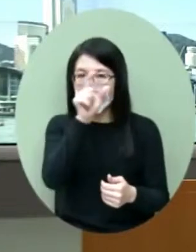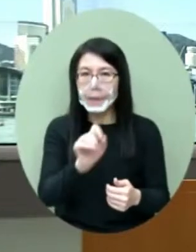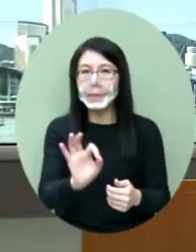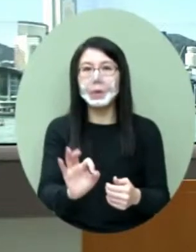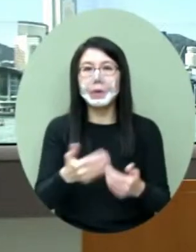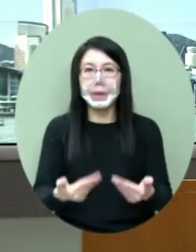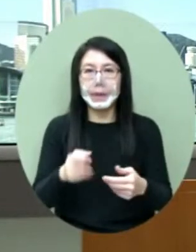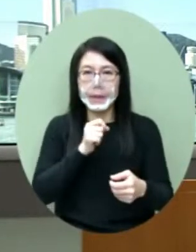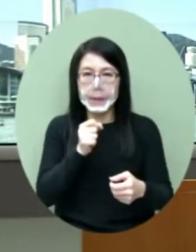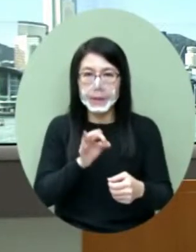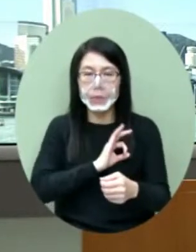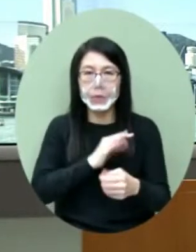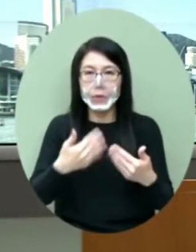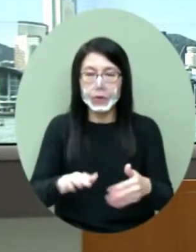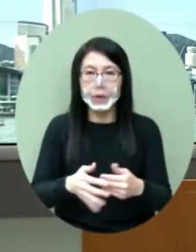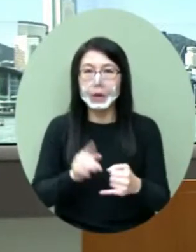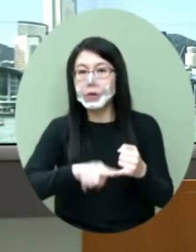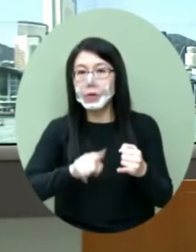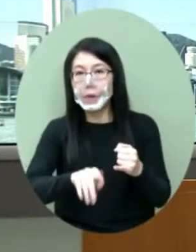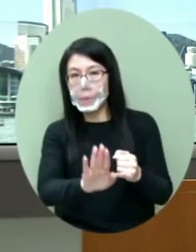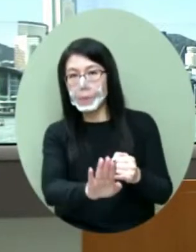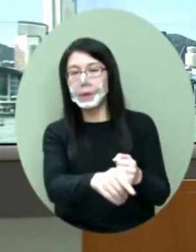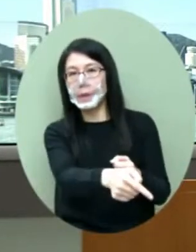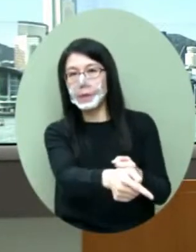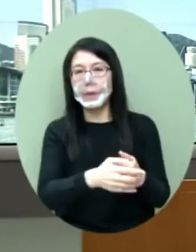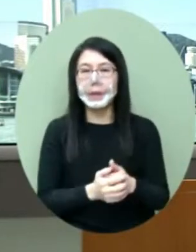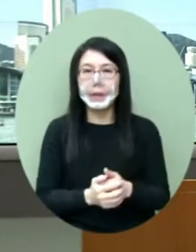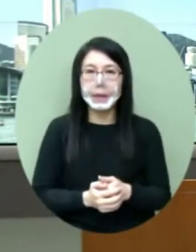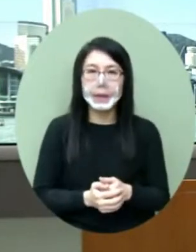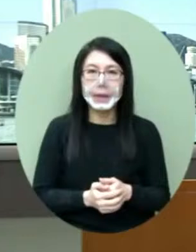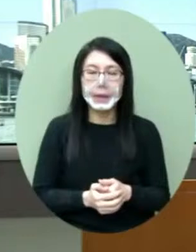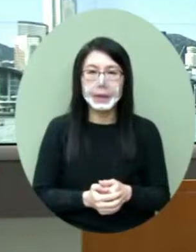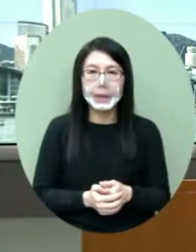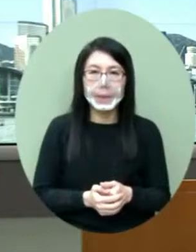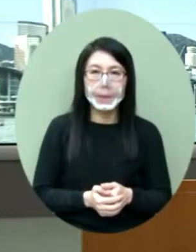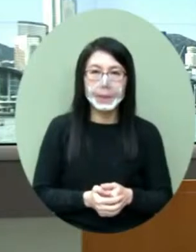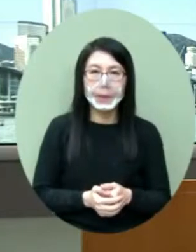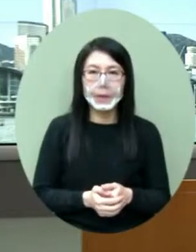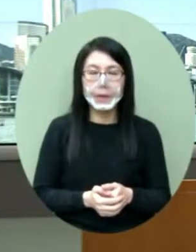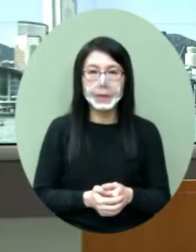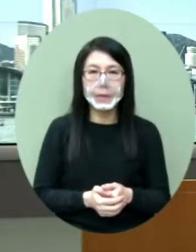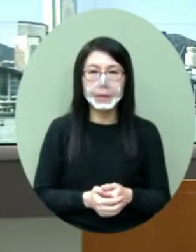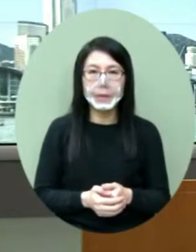If there are no further questions, at the end of the press briefing. Oh, let's have a last question.